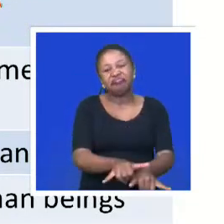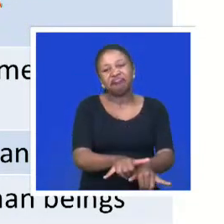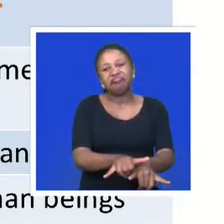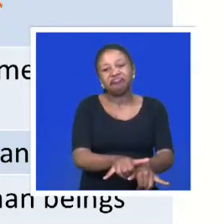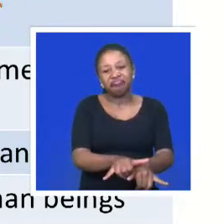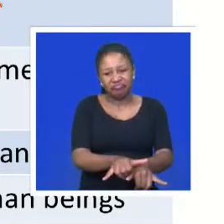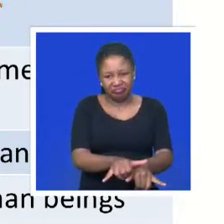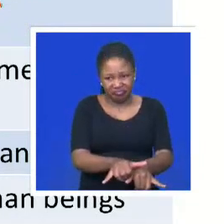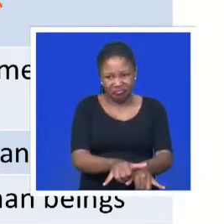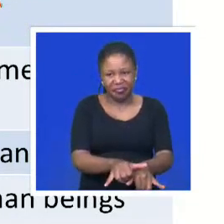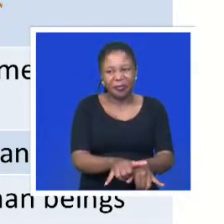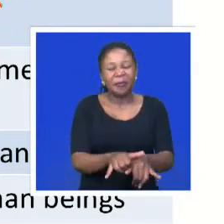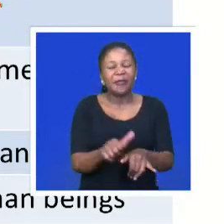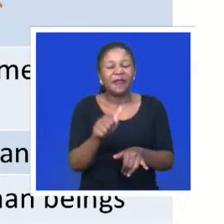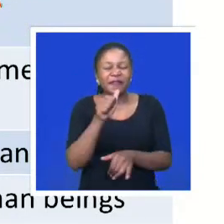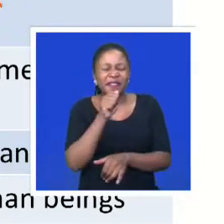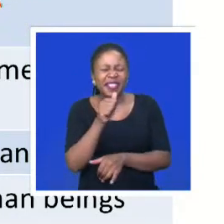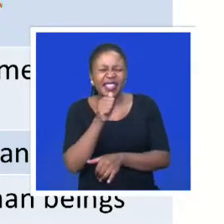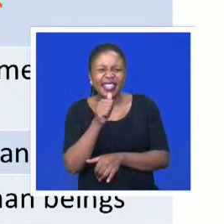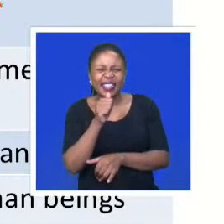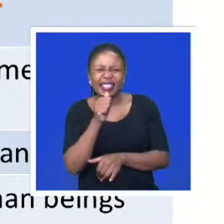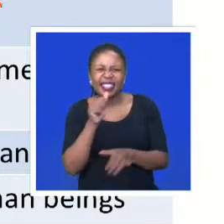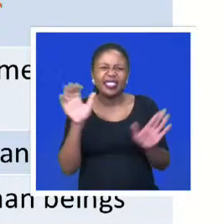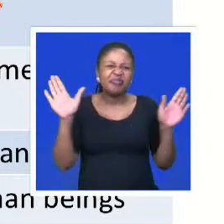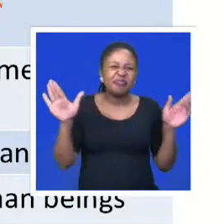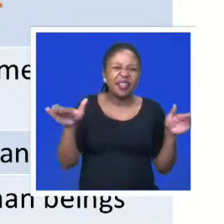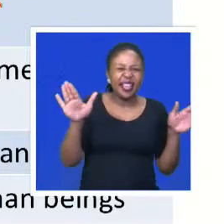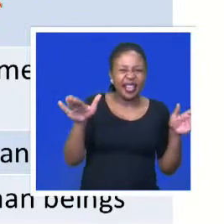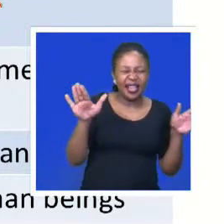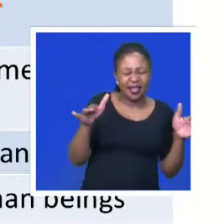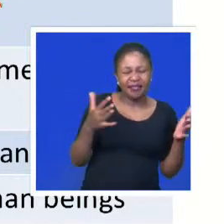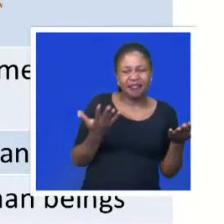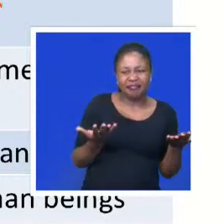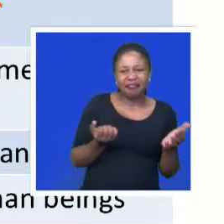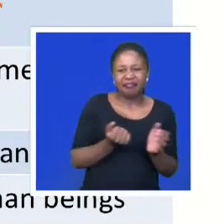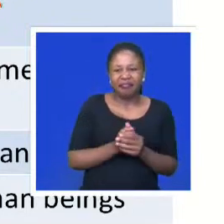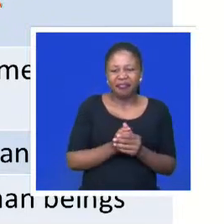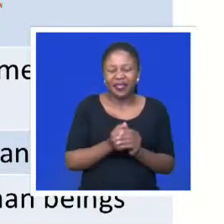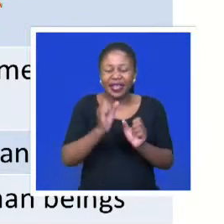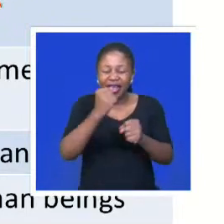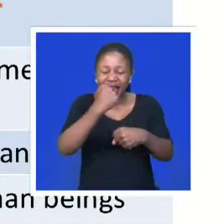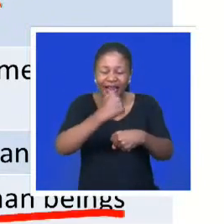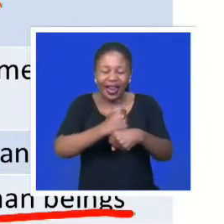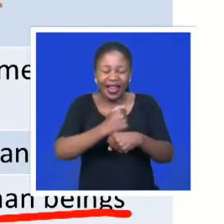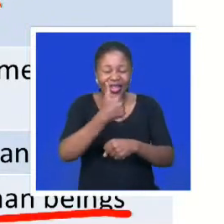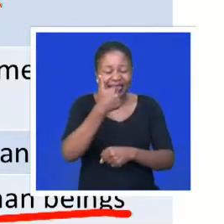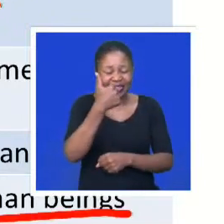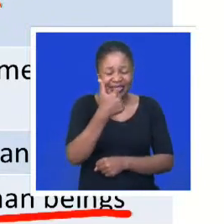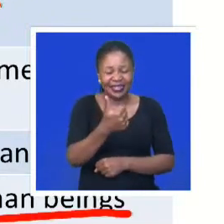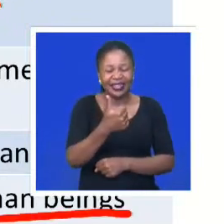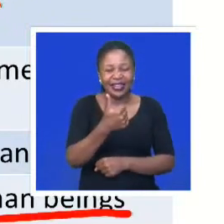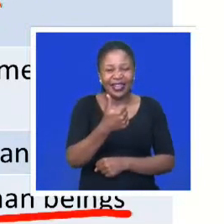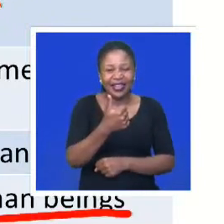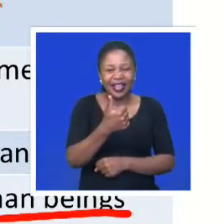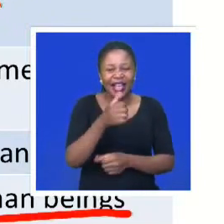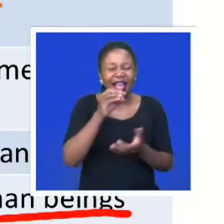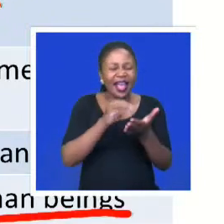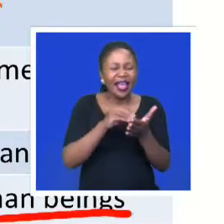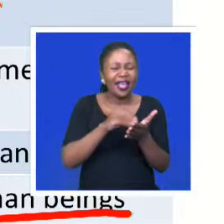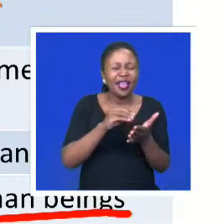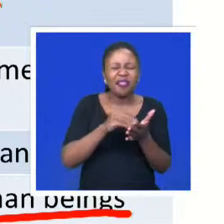And day 6, God created land animals and human